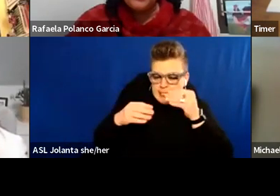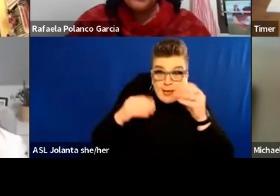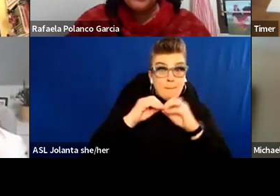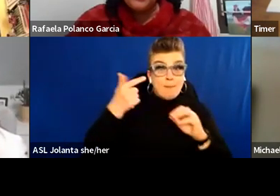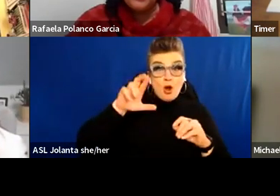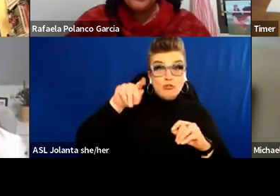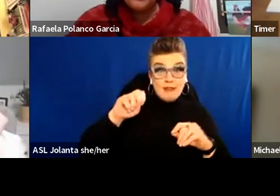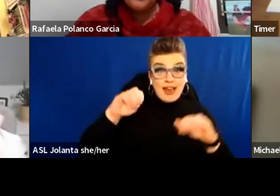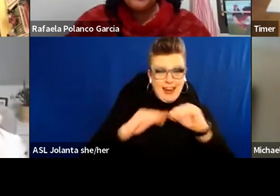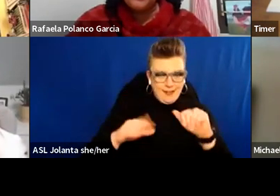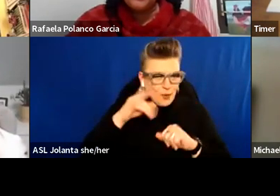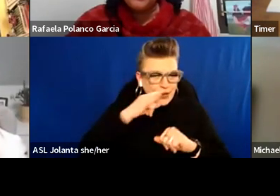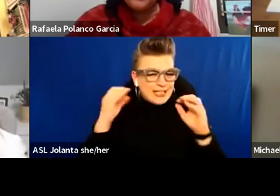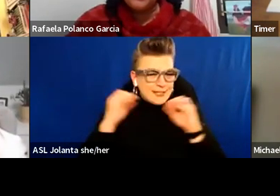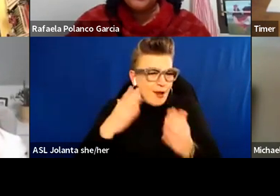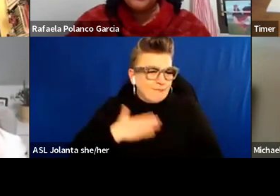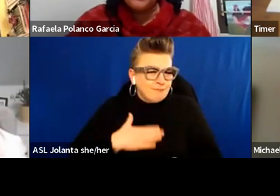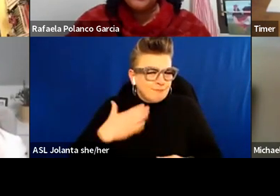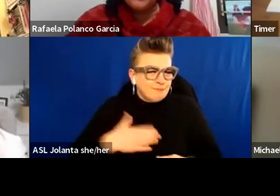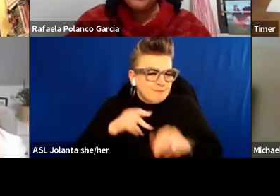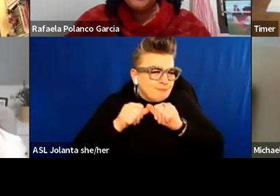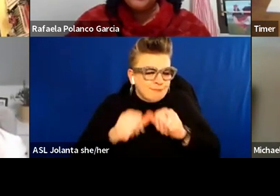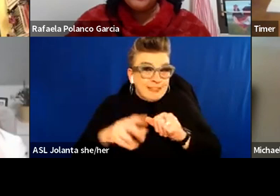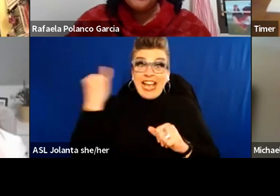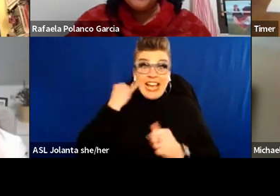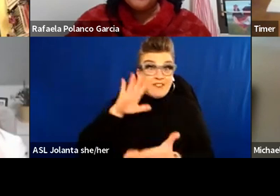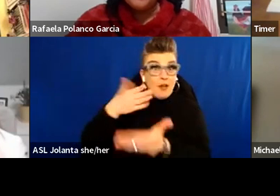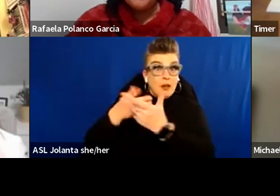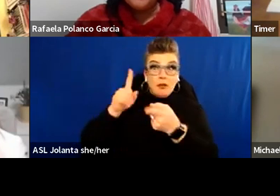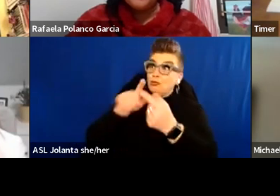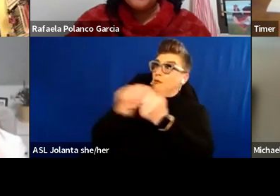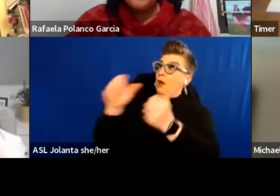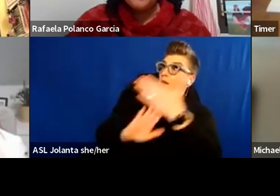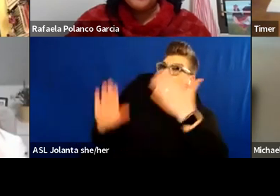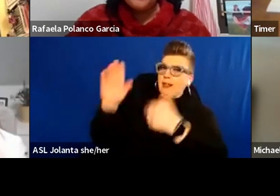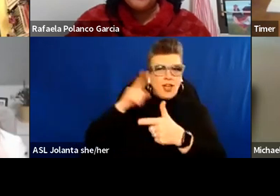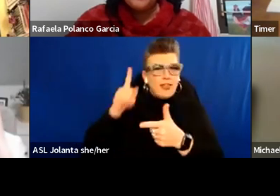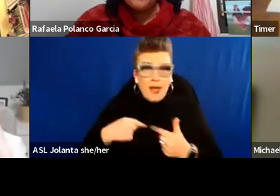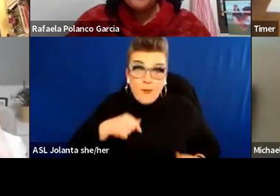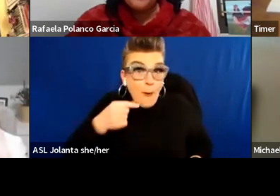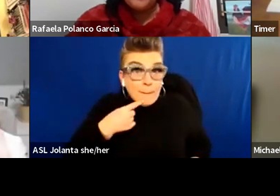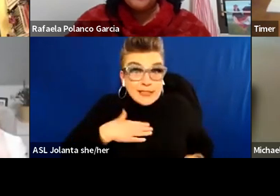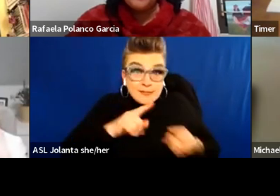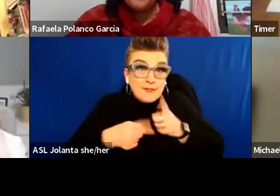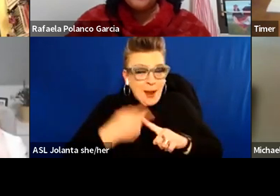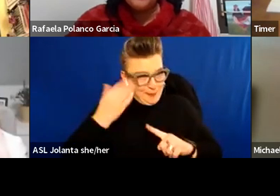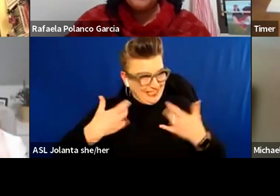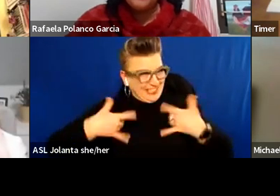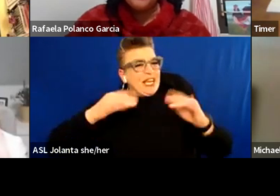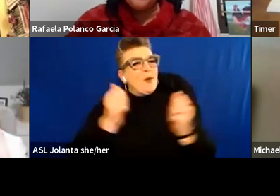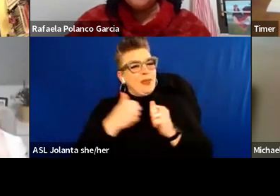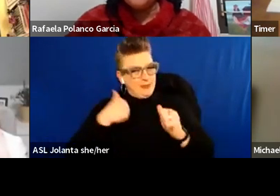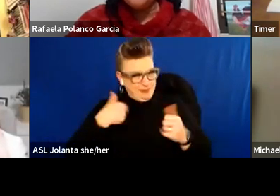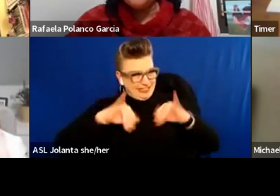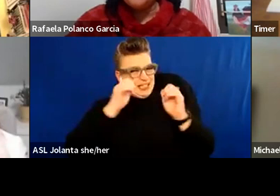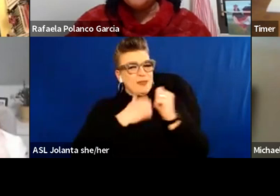they'll have more time in this school if you make it up to college the students will miss their friends because they will still be with their friends and